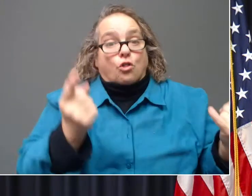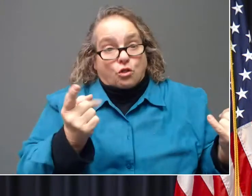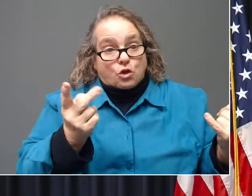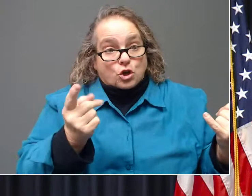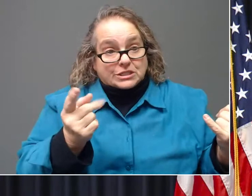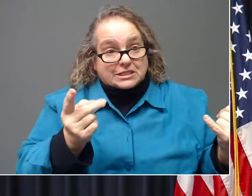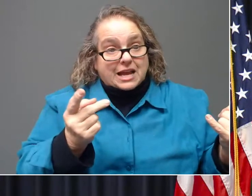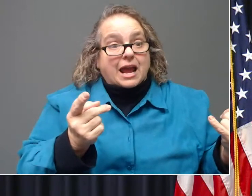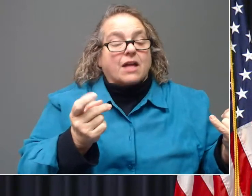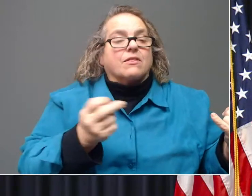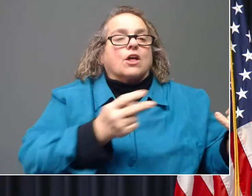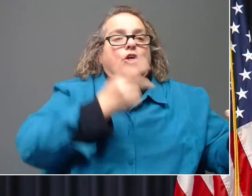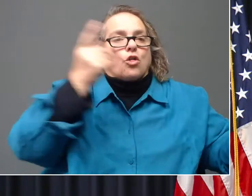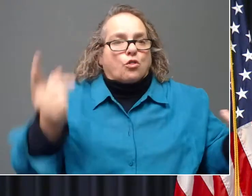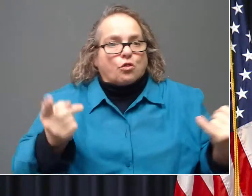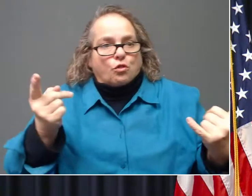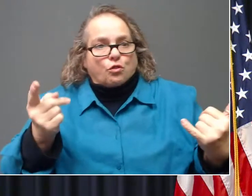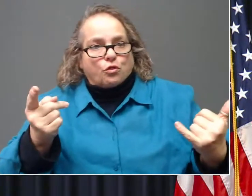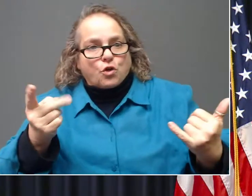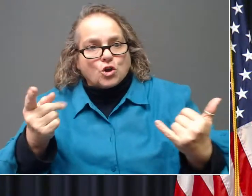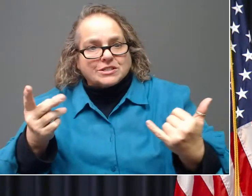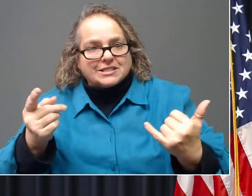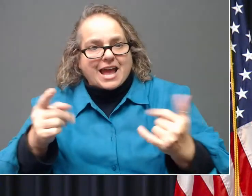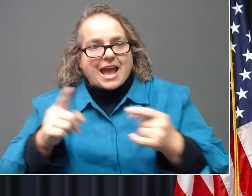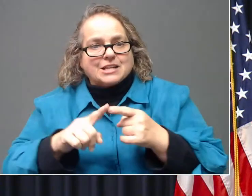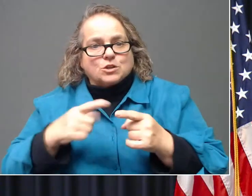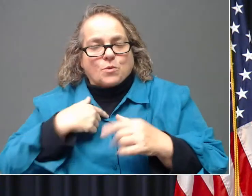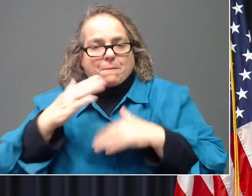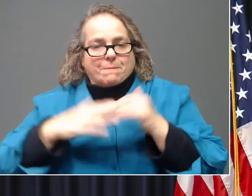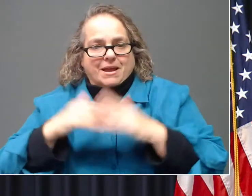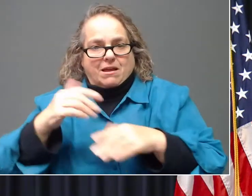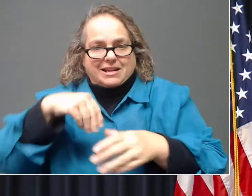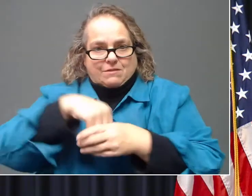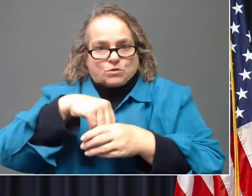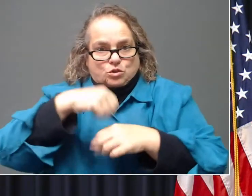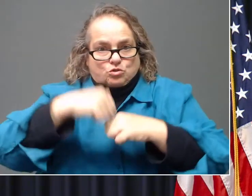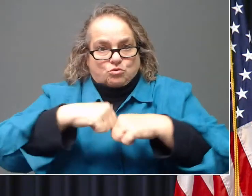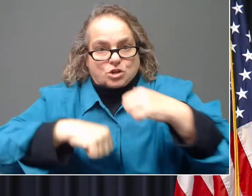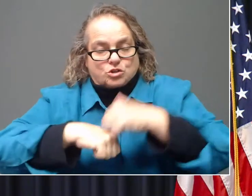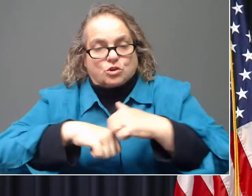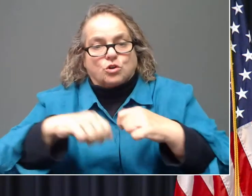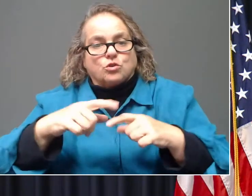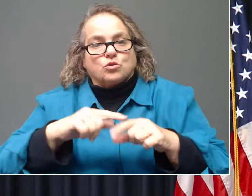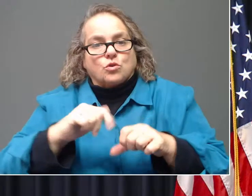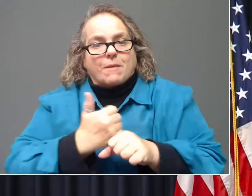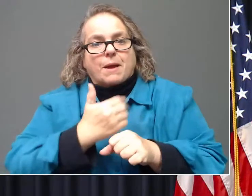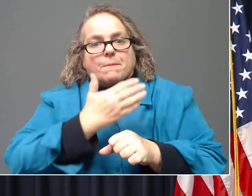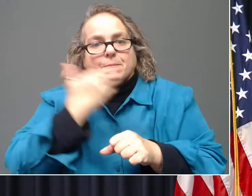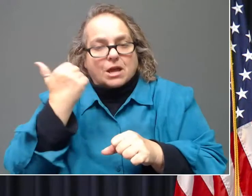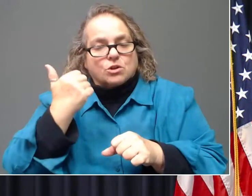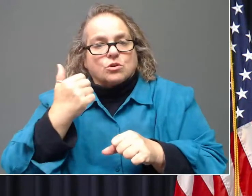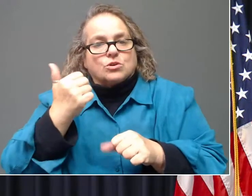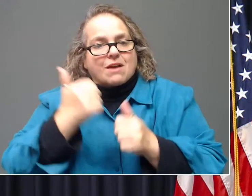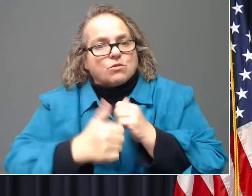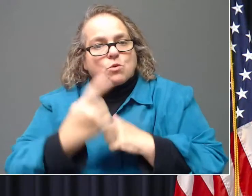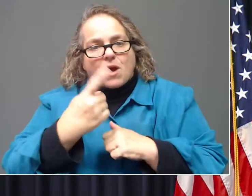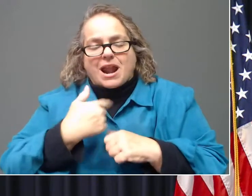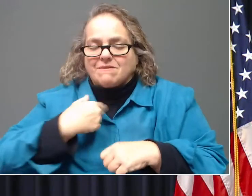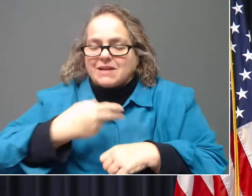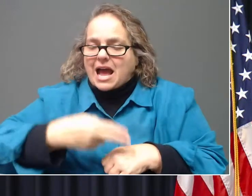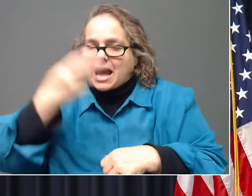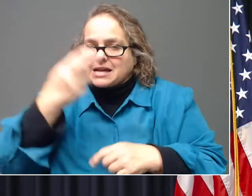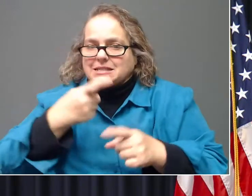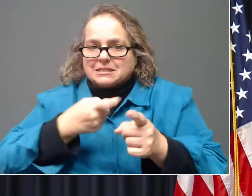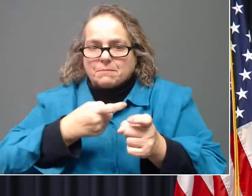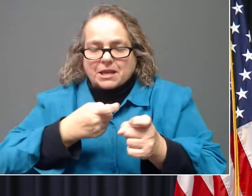we build out this infrastructure so that everybody has a high-speed throughput